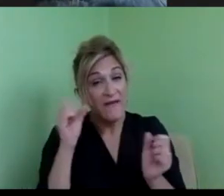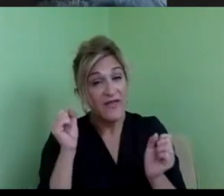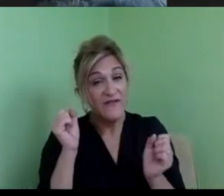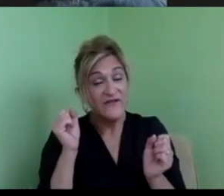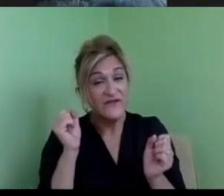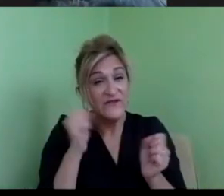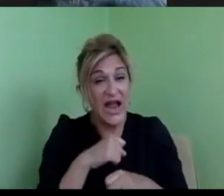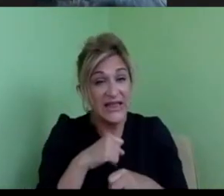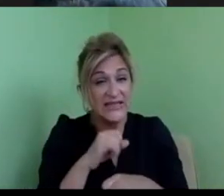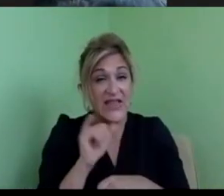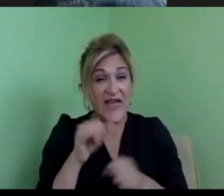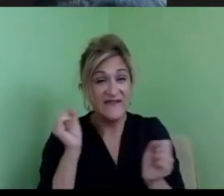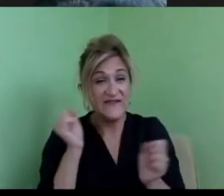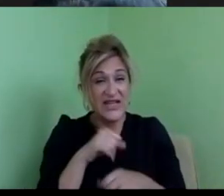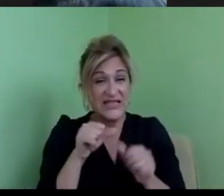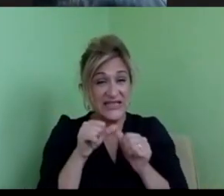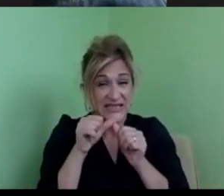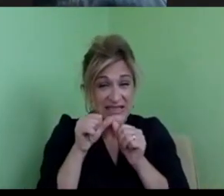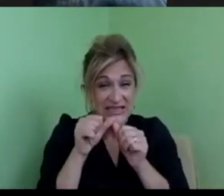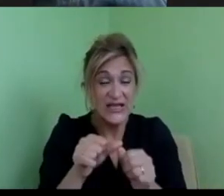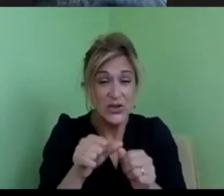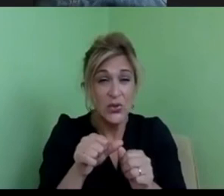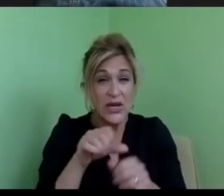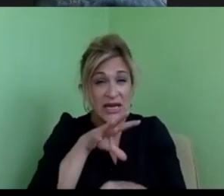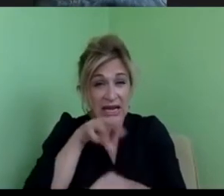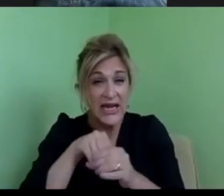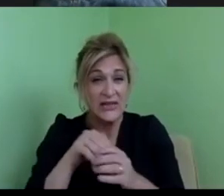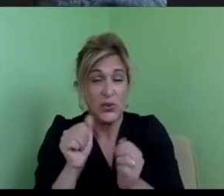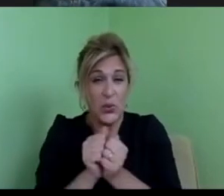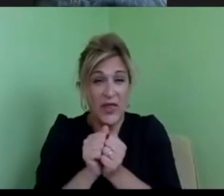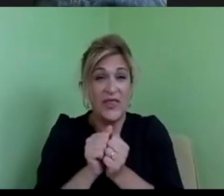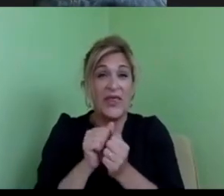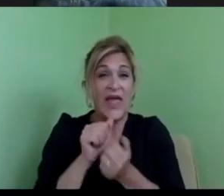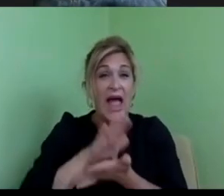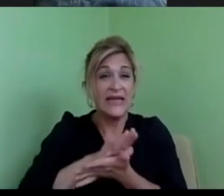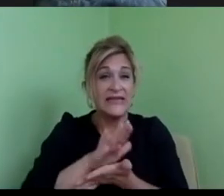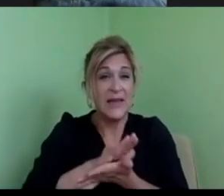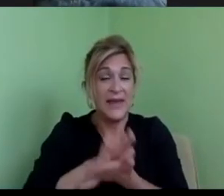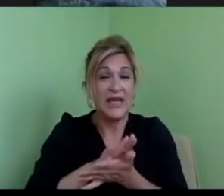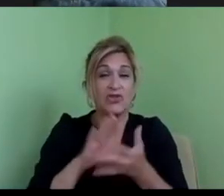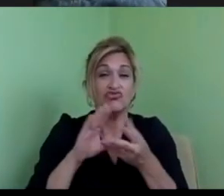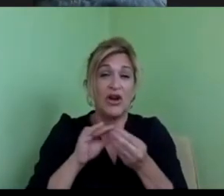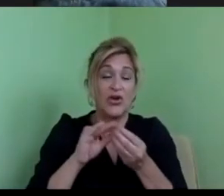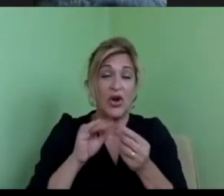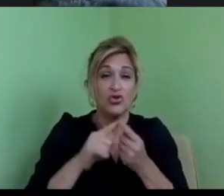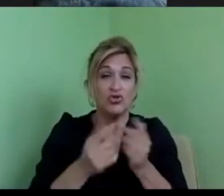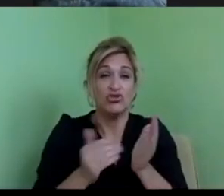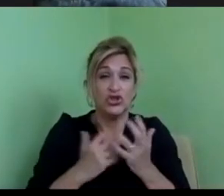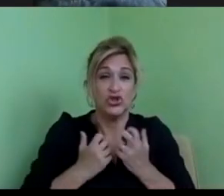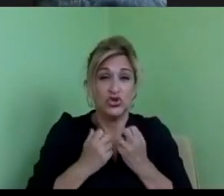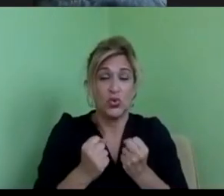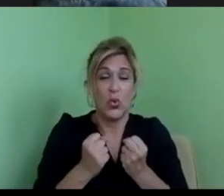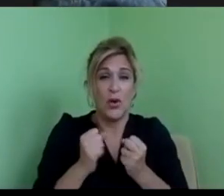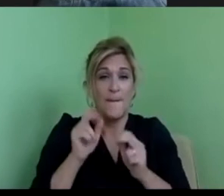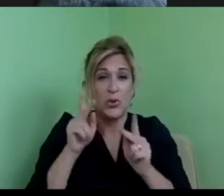violence continues and it's couched in academic rhetoric right of restoring personhood we held on to these